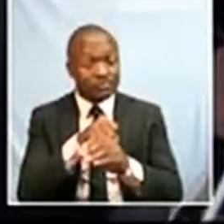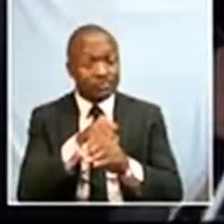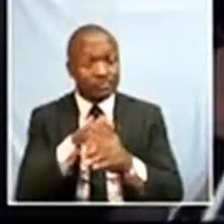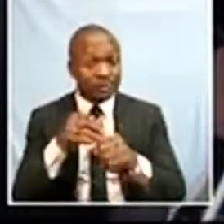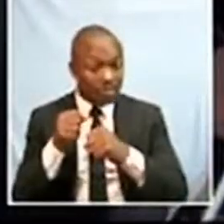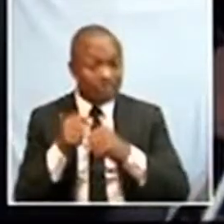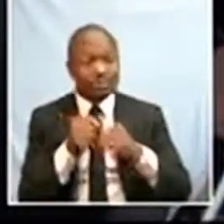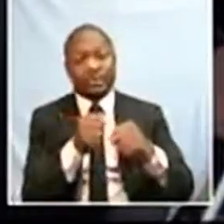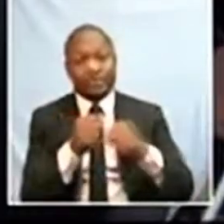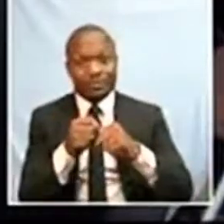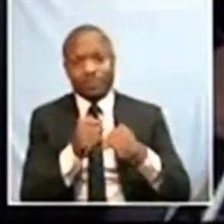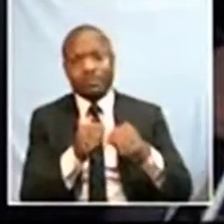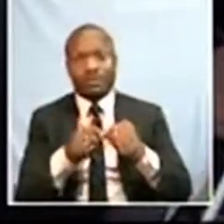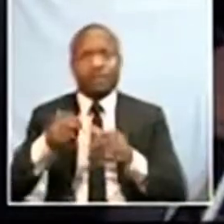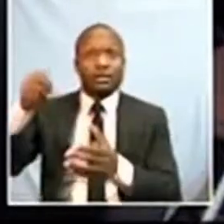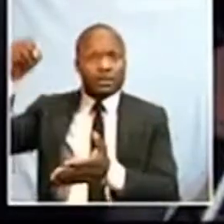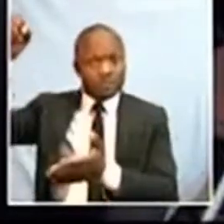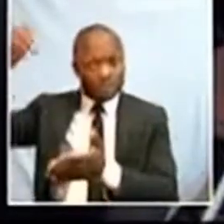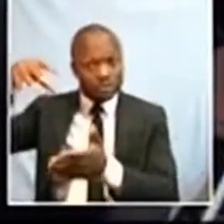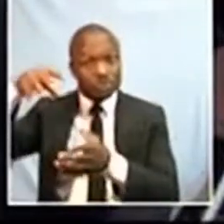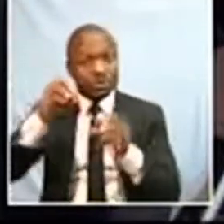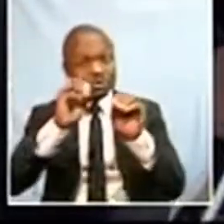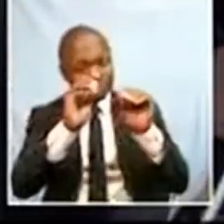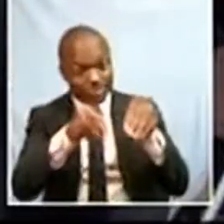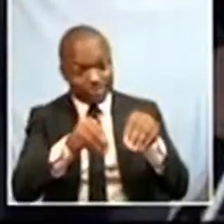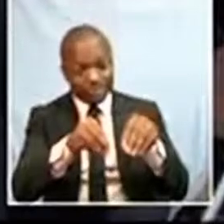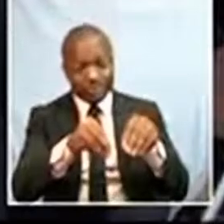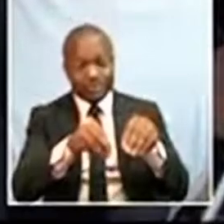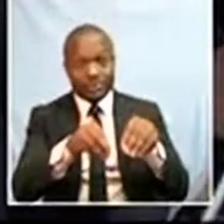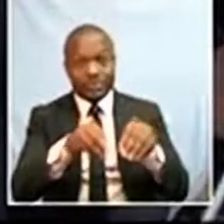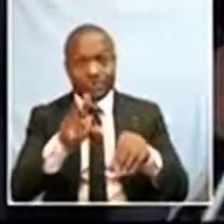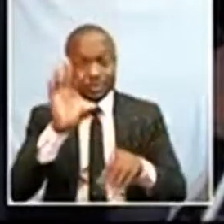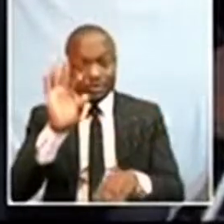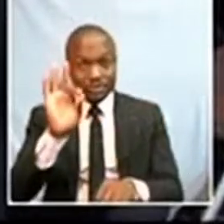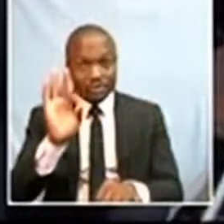solar electrical installations that amounted to